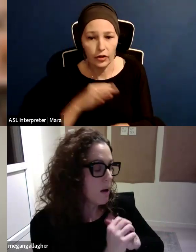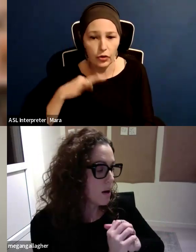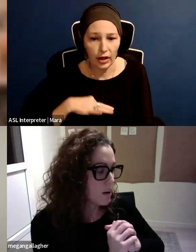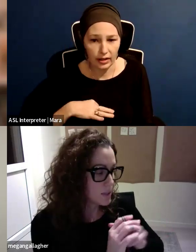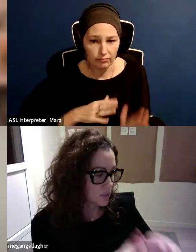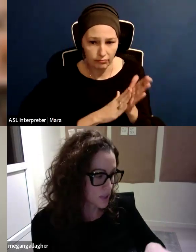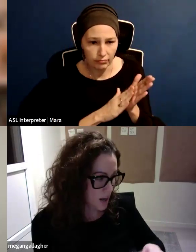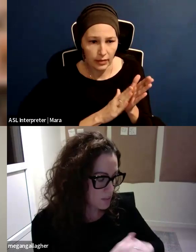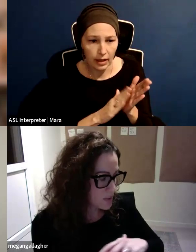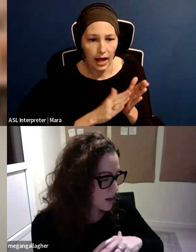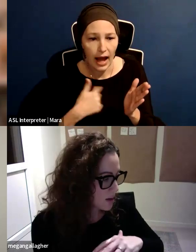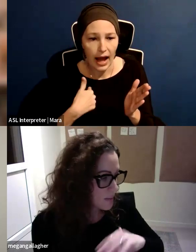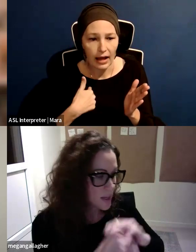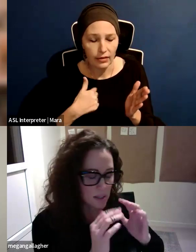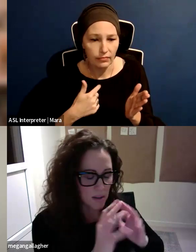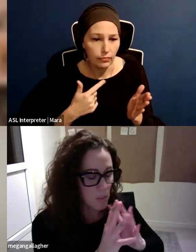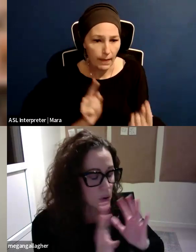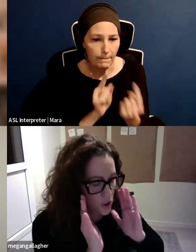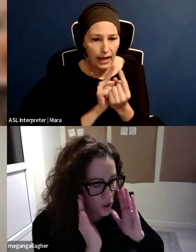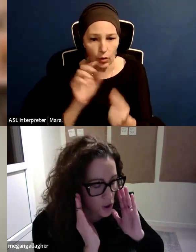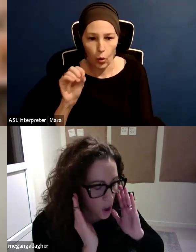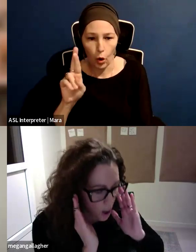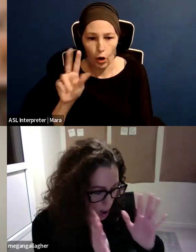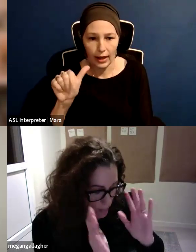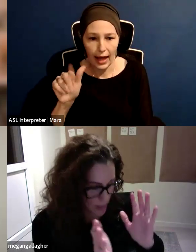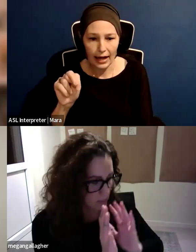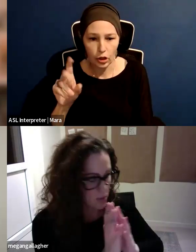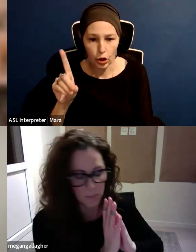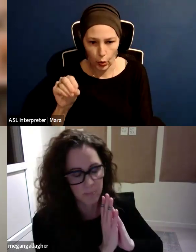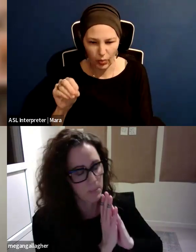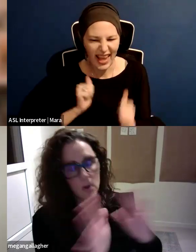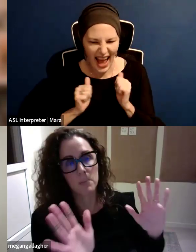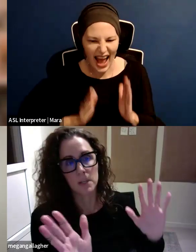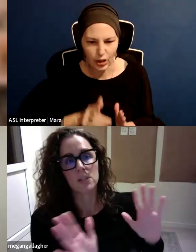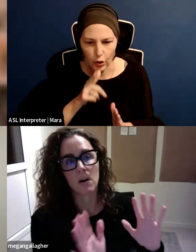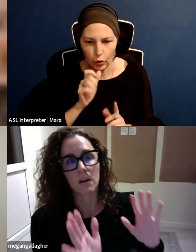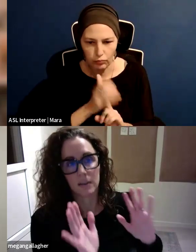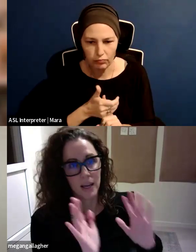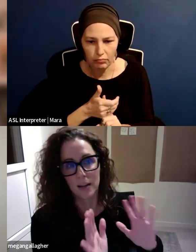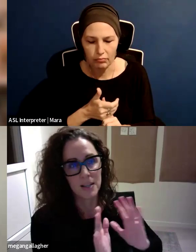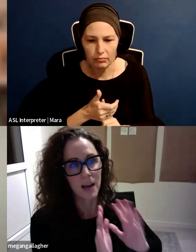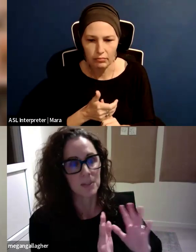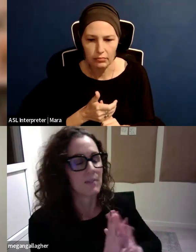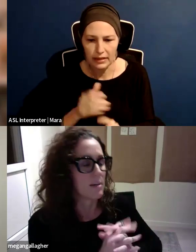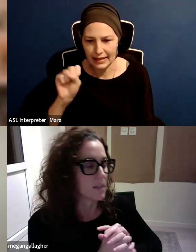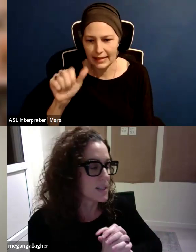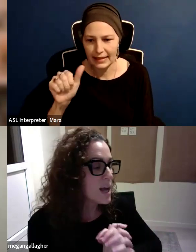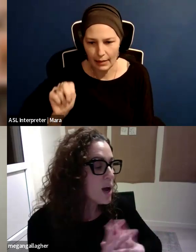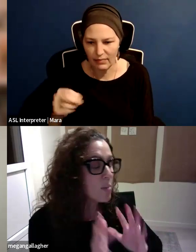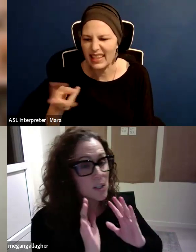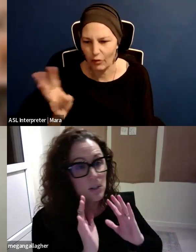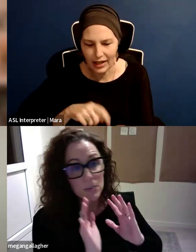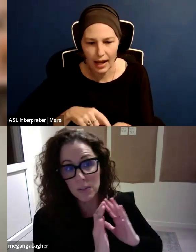Sam, several times, and he's the most charming, born to be a star kid. He's absolutely